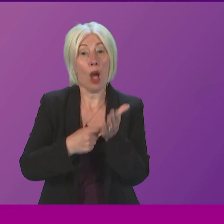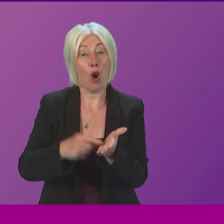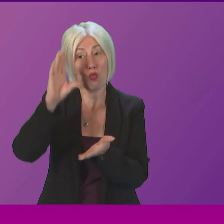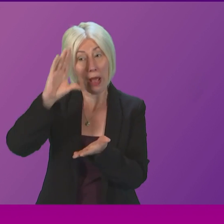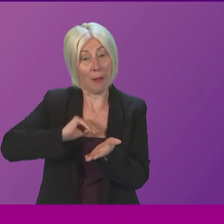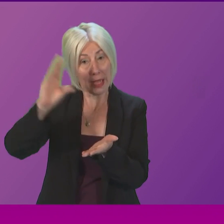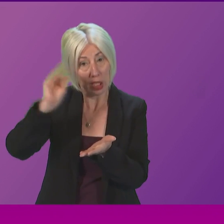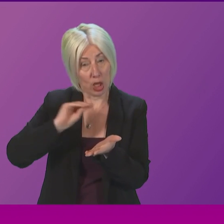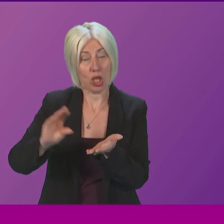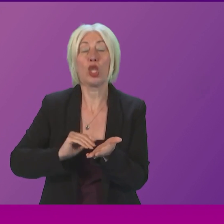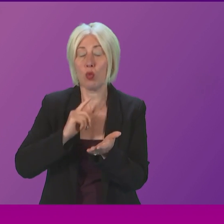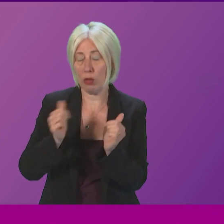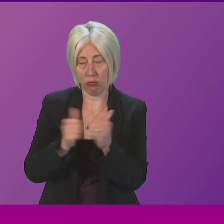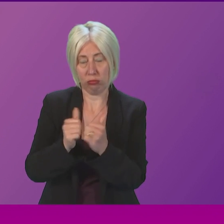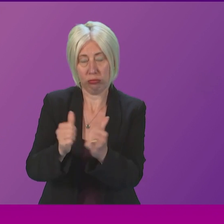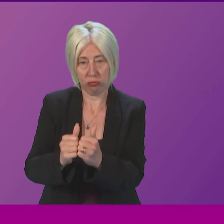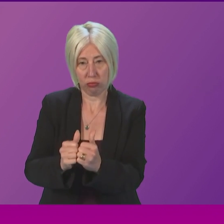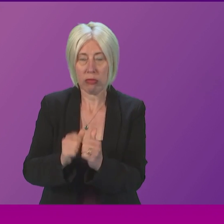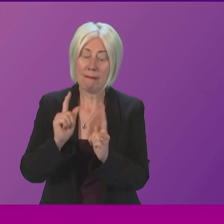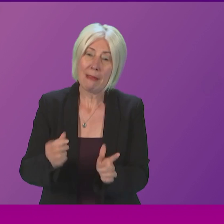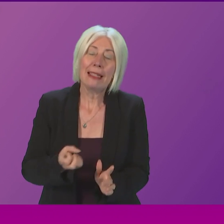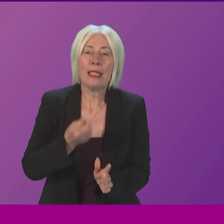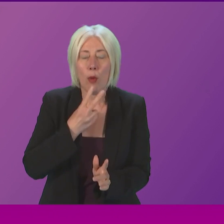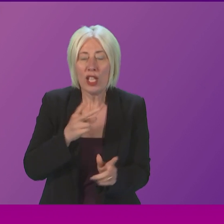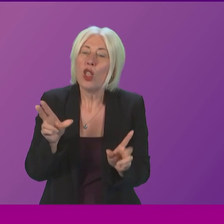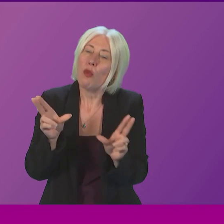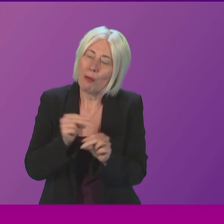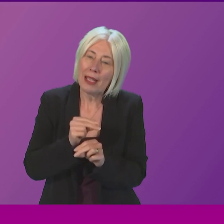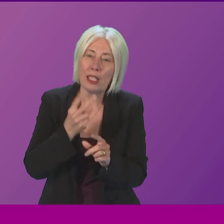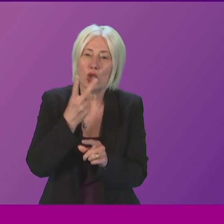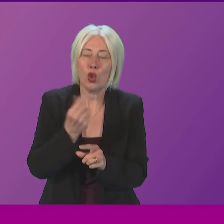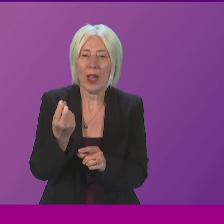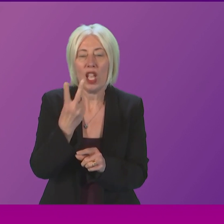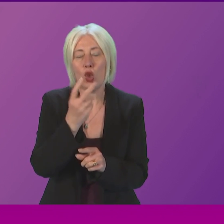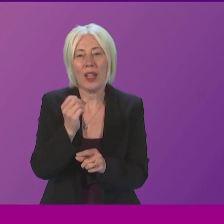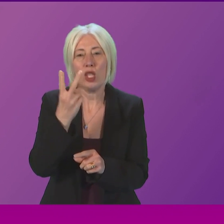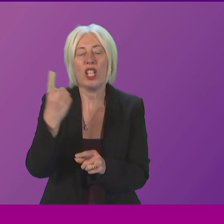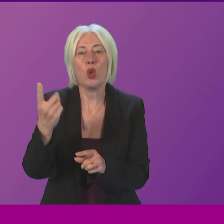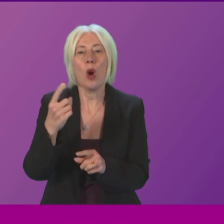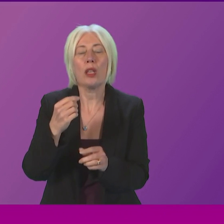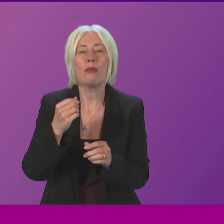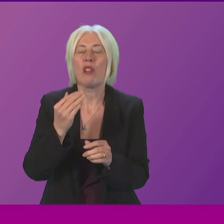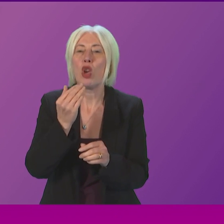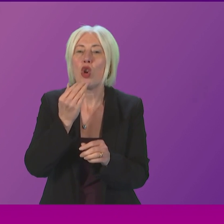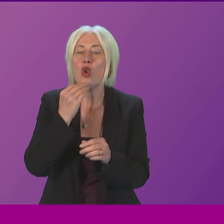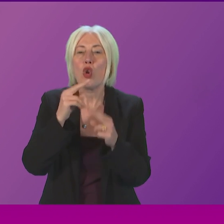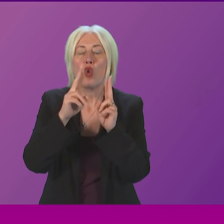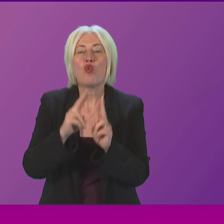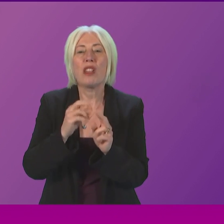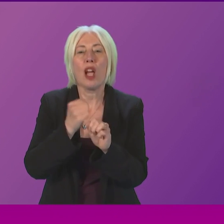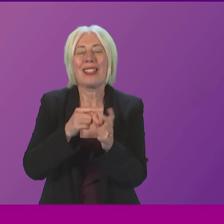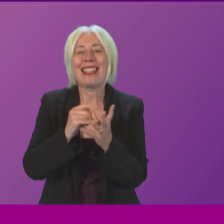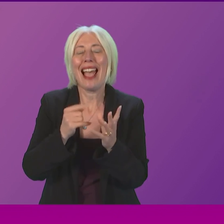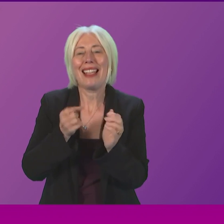with the other one being fully reserved. While it is, of course, disappointing that we've missed the 2021 greenhouse gas emission target so narrowly, it